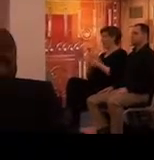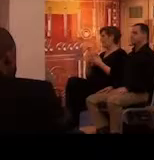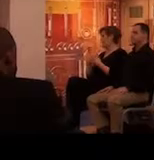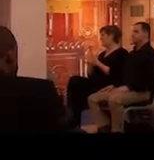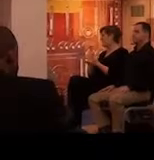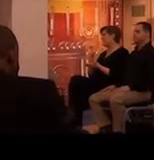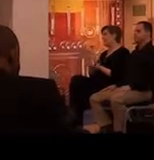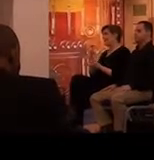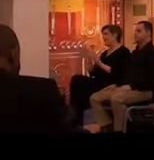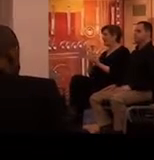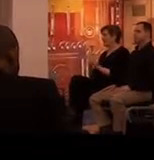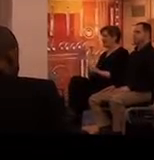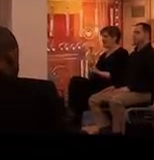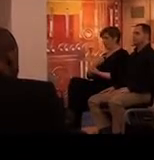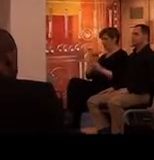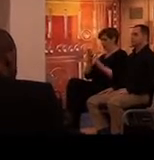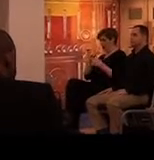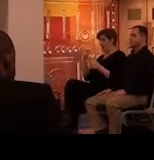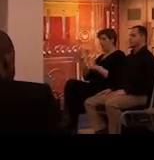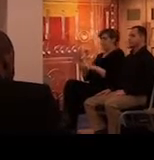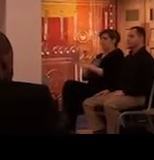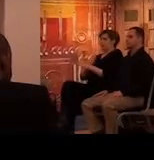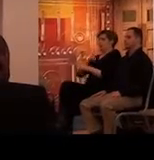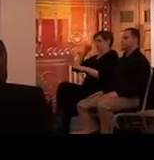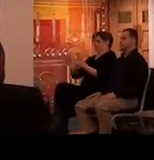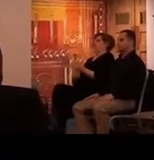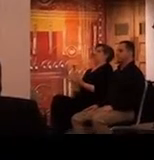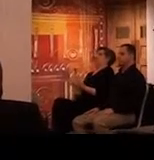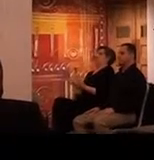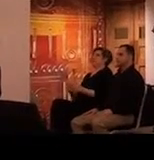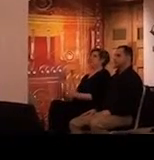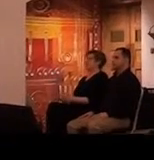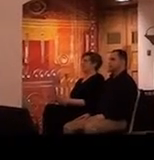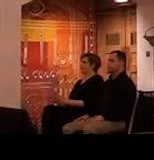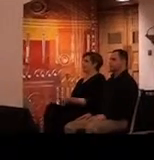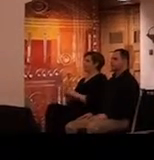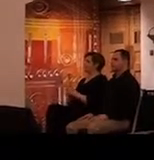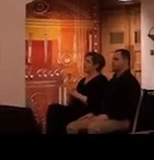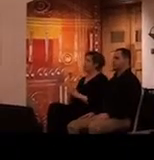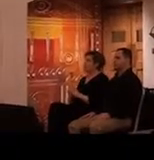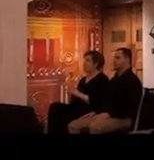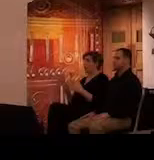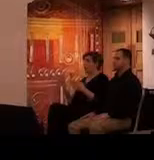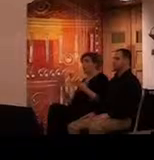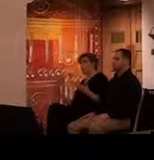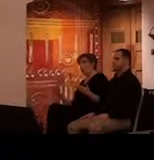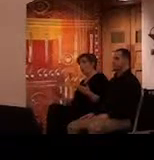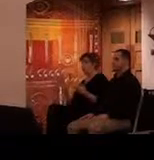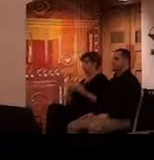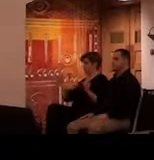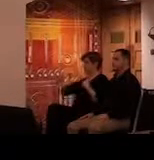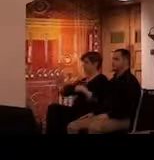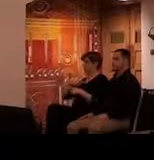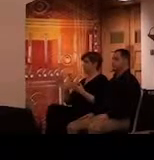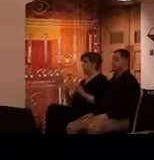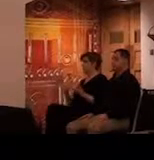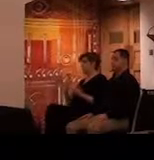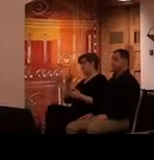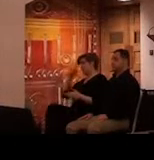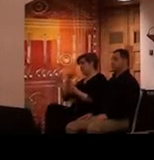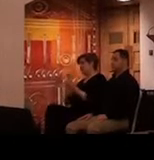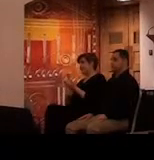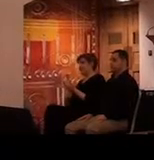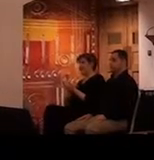determine. So within a culture of ideas, things like let's buy a double-decker bus on eBay because we need to extend our library